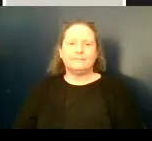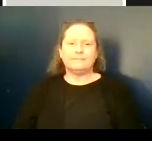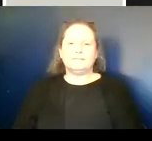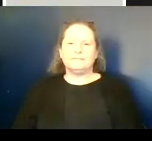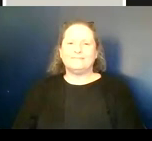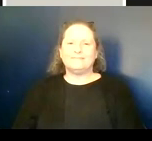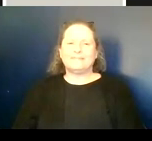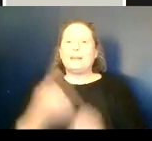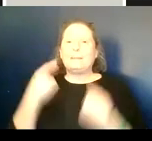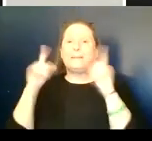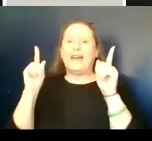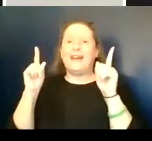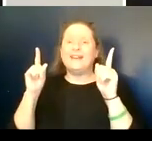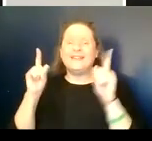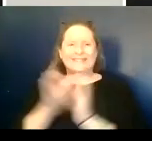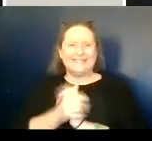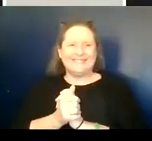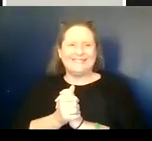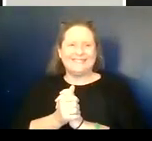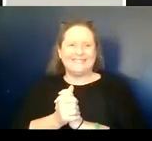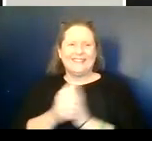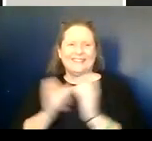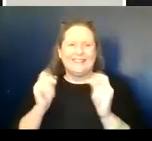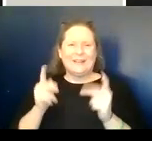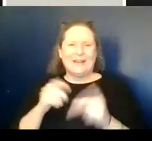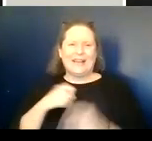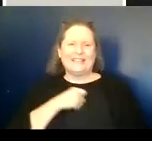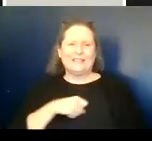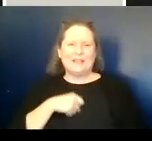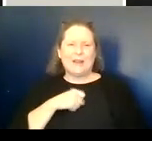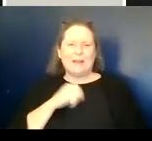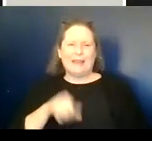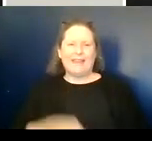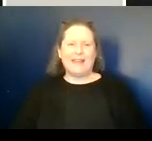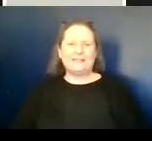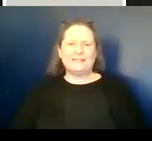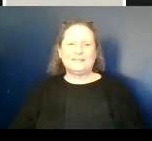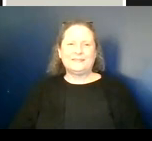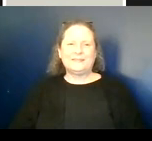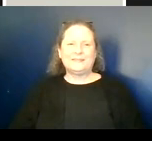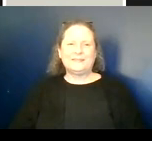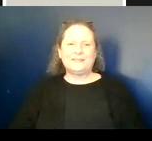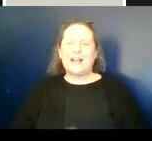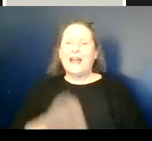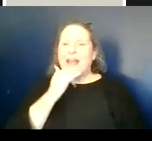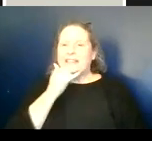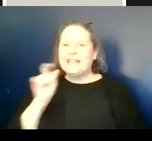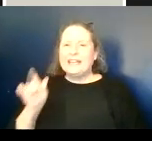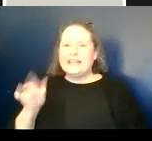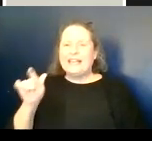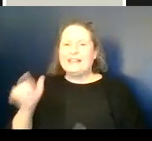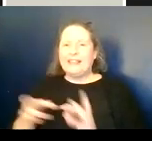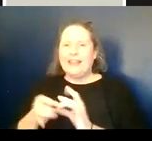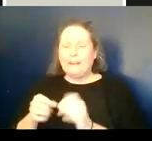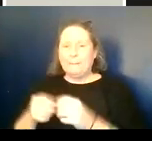There we go. Okay. Apologies for that. A little blip. Like I said, there is a guide